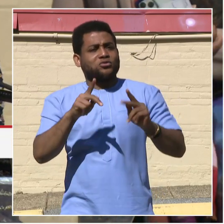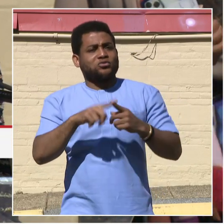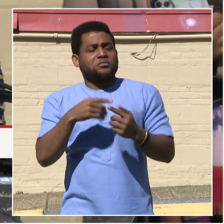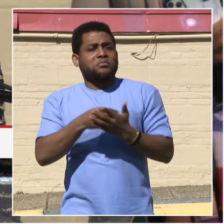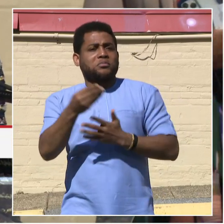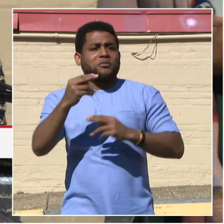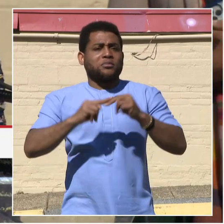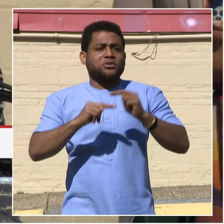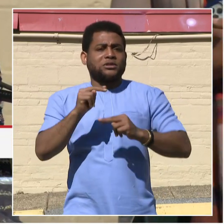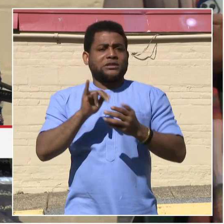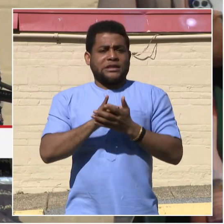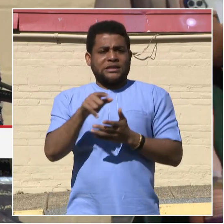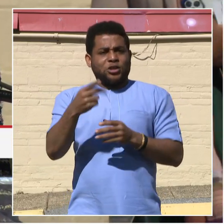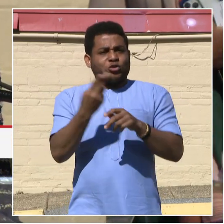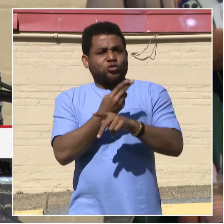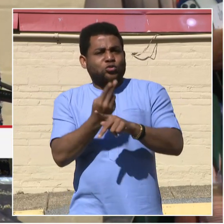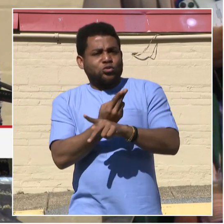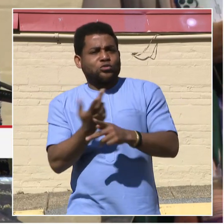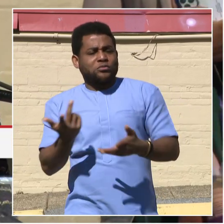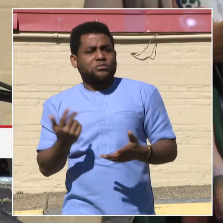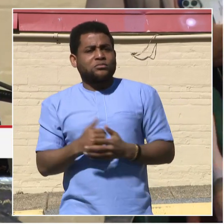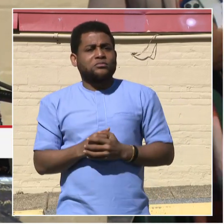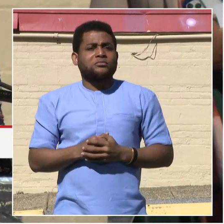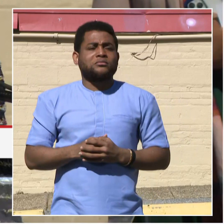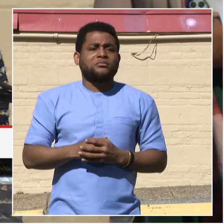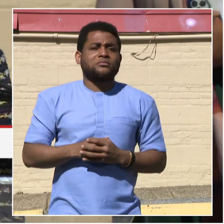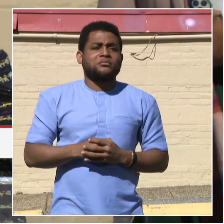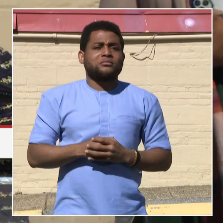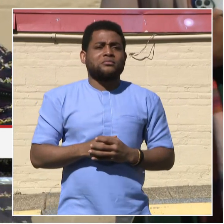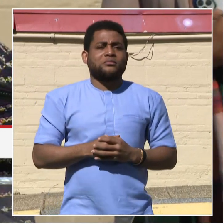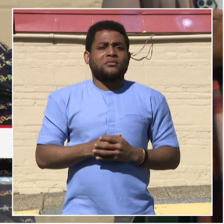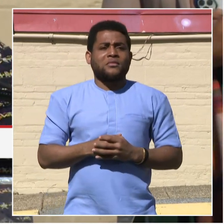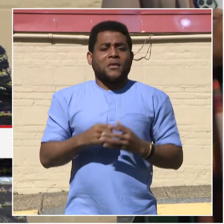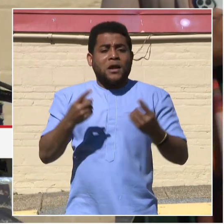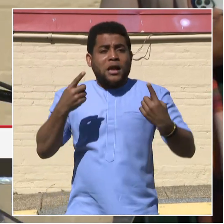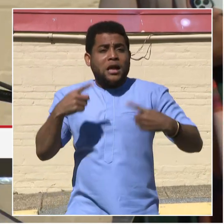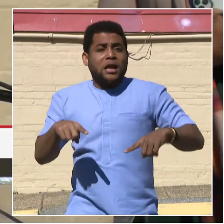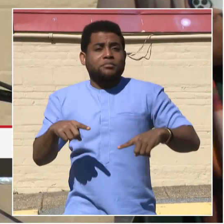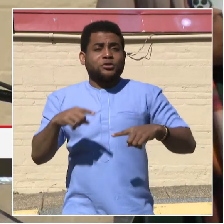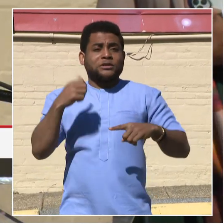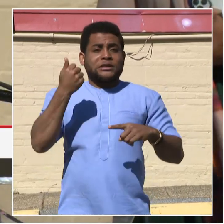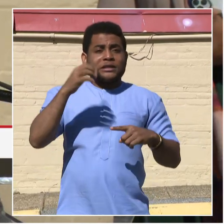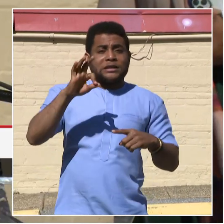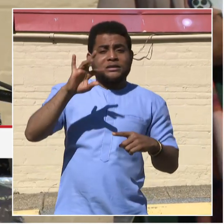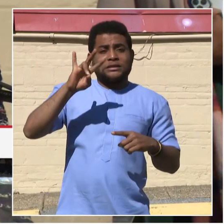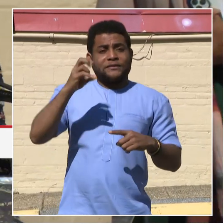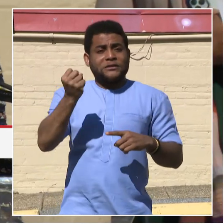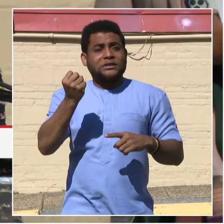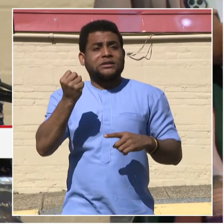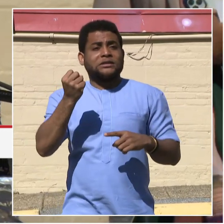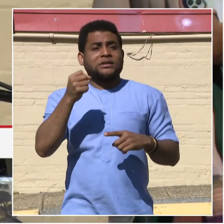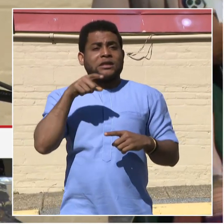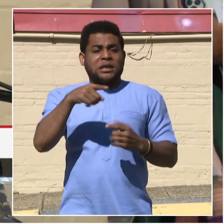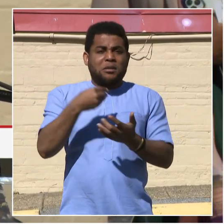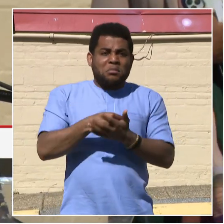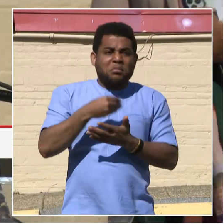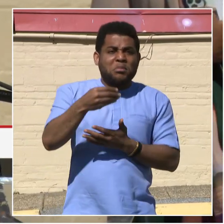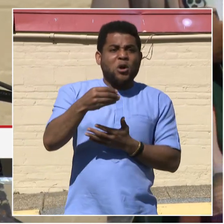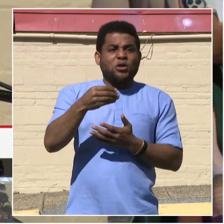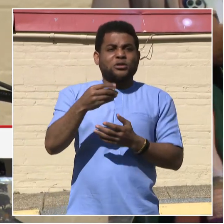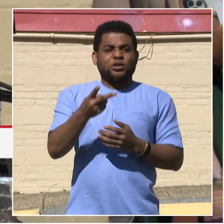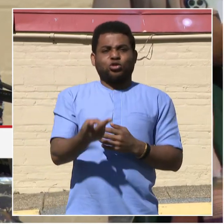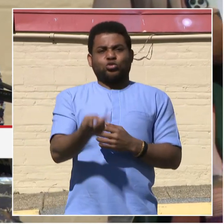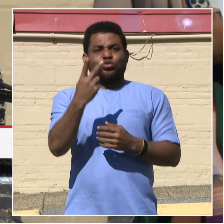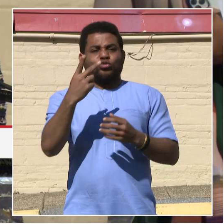building they were occupying. So, in 1970, they bought the two connecting buildings